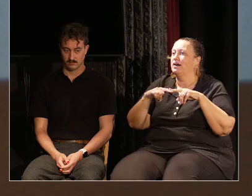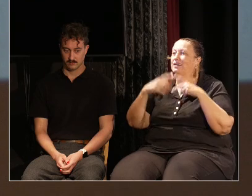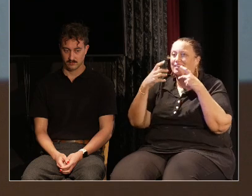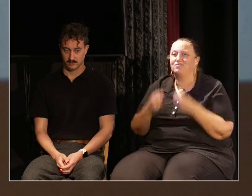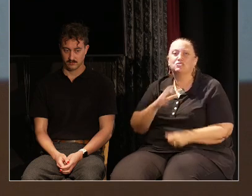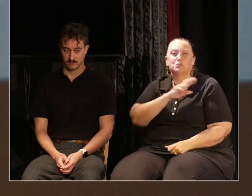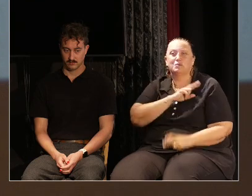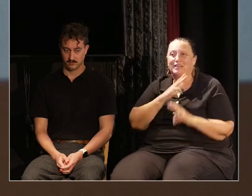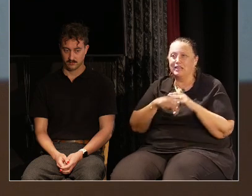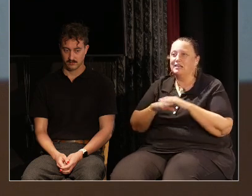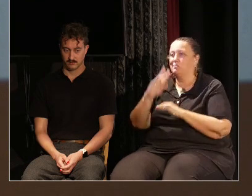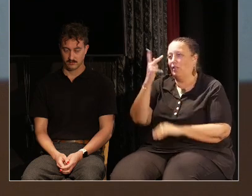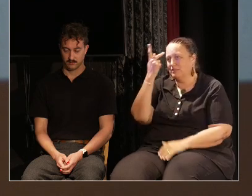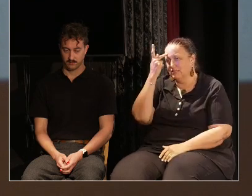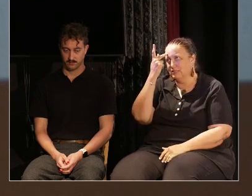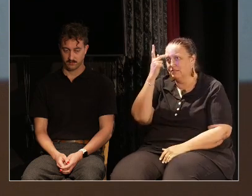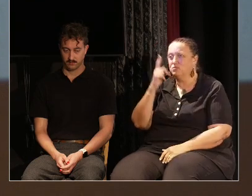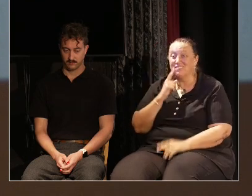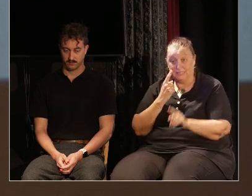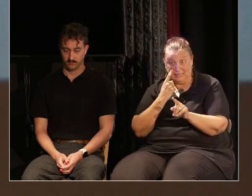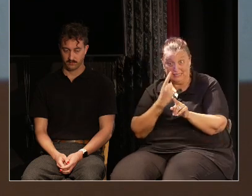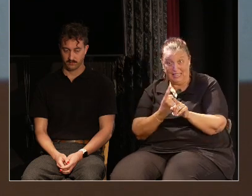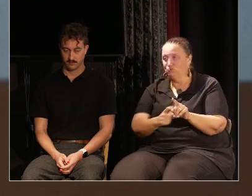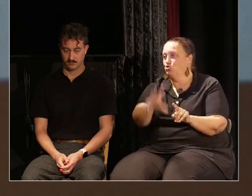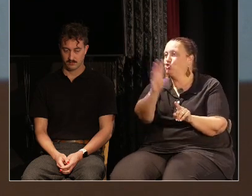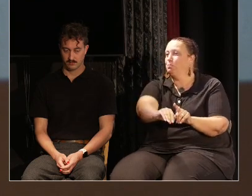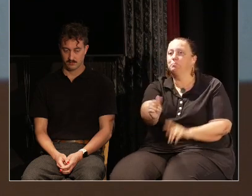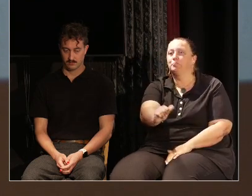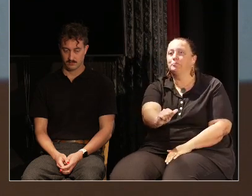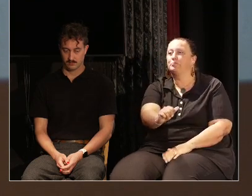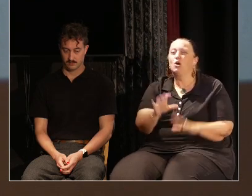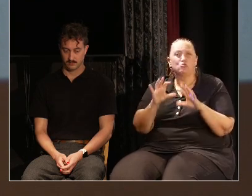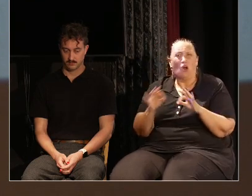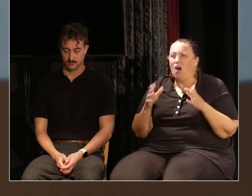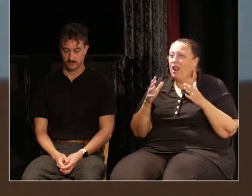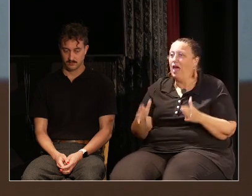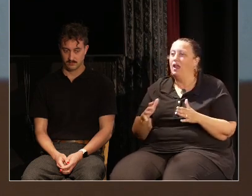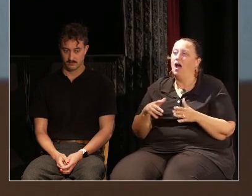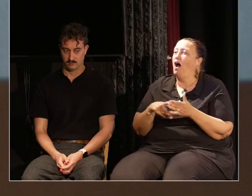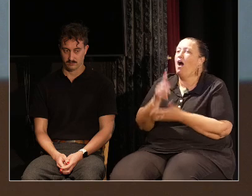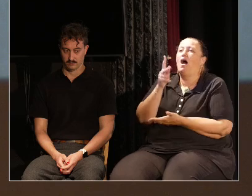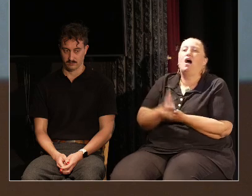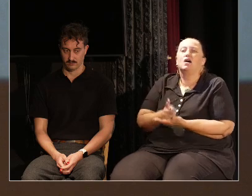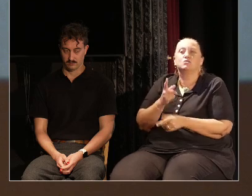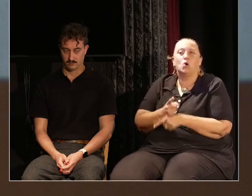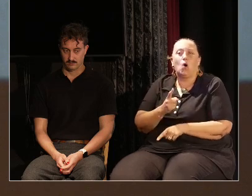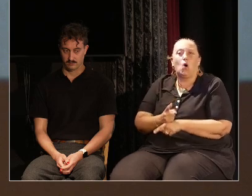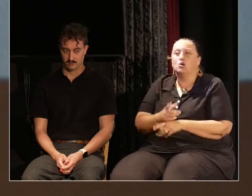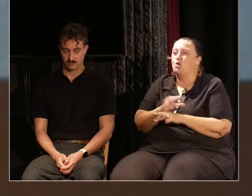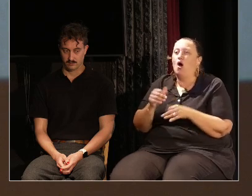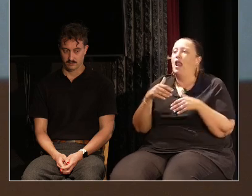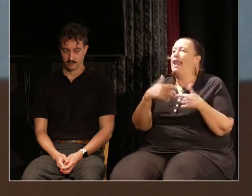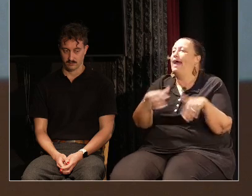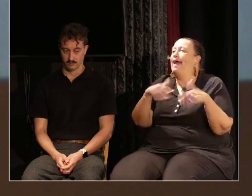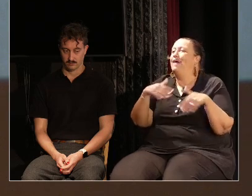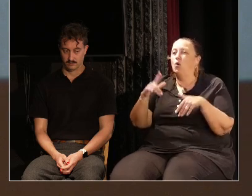in our positions is to call it out whenever you see it and to not let things slip, because otherwise we will go backwards. So it's